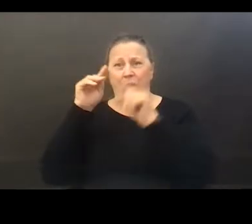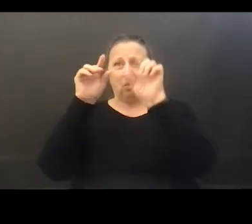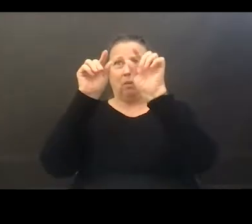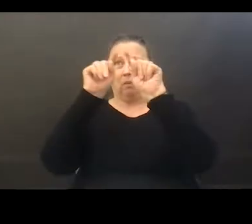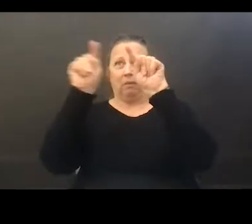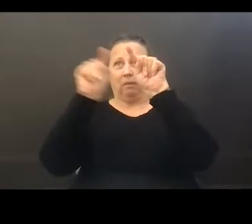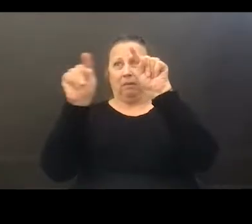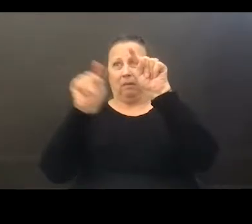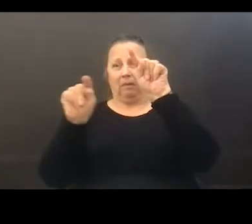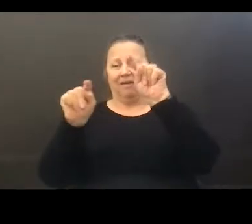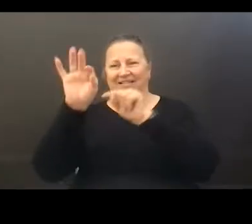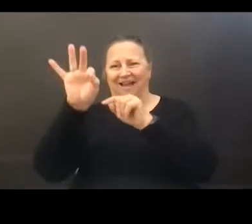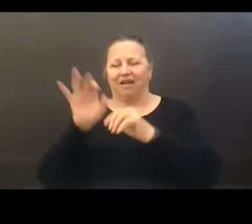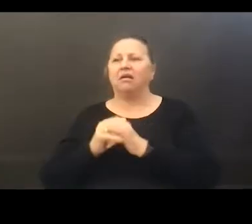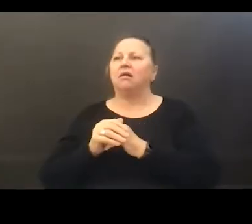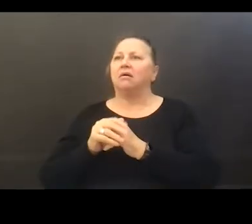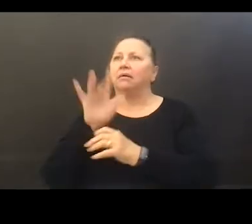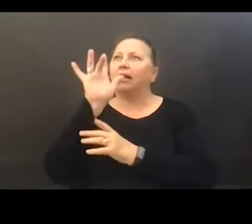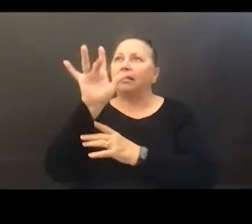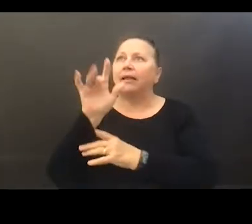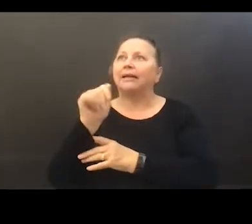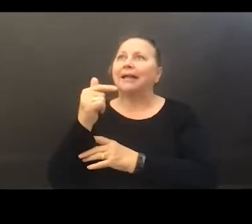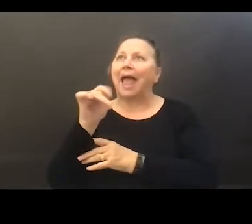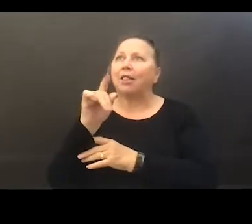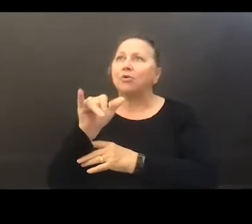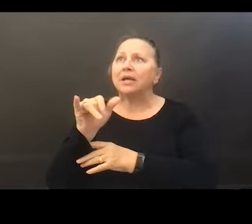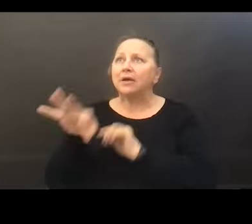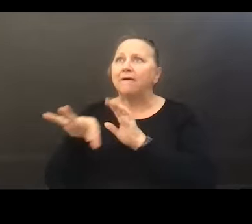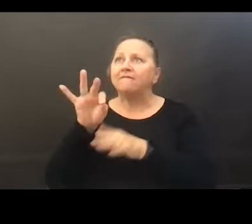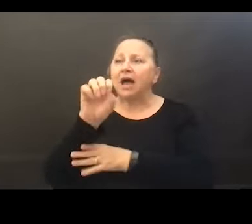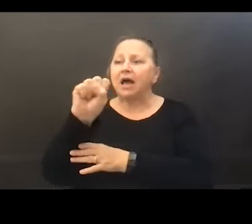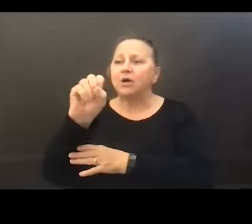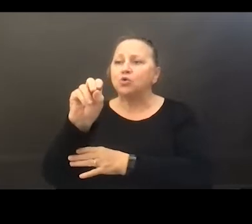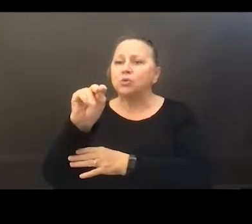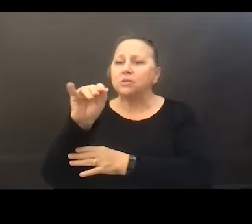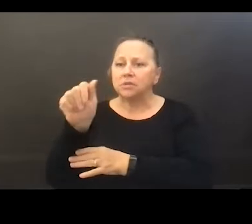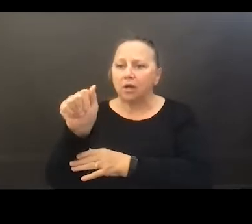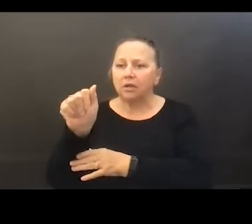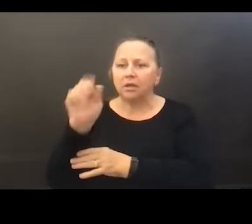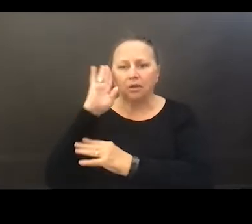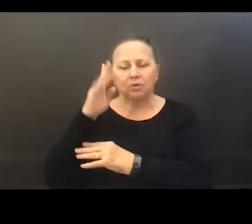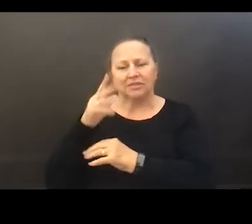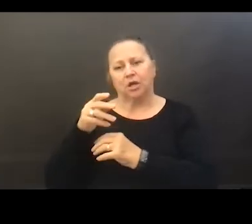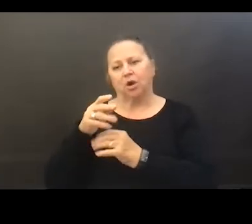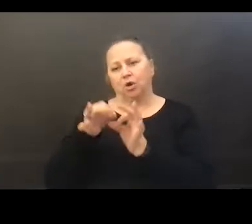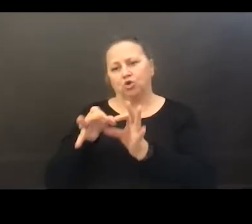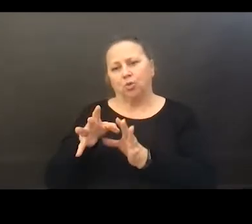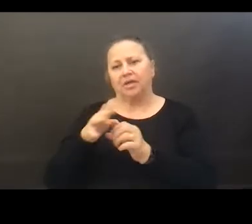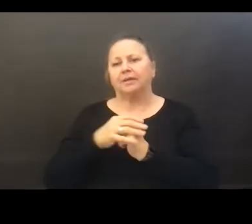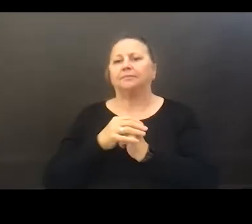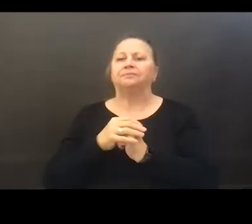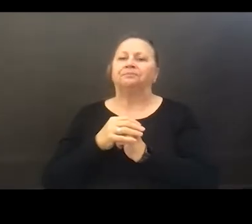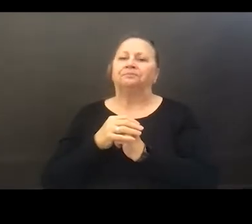top. Click on gallery view and then find Sonia, and you'll see her do the presentation for us. We've had